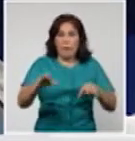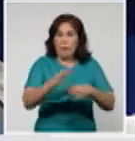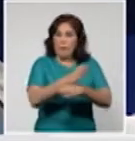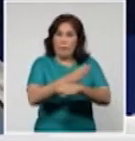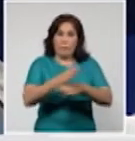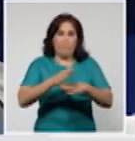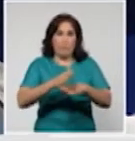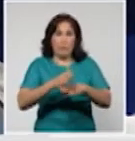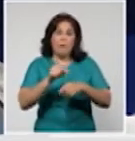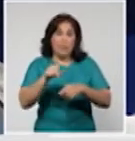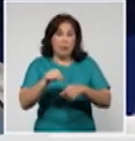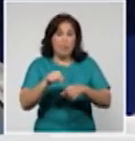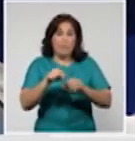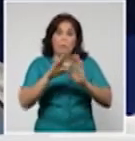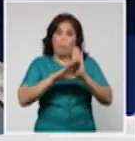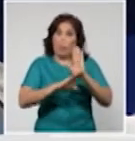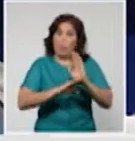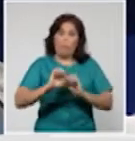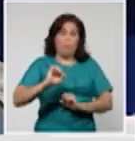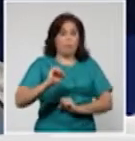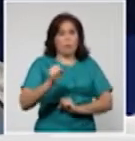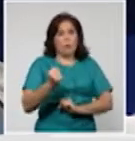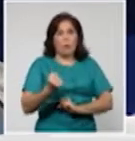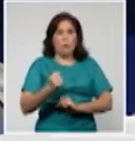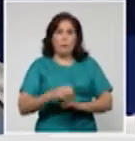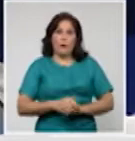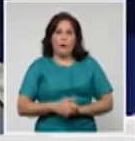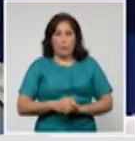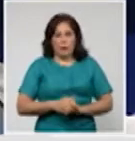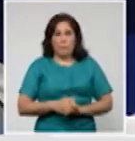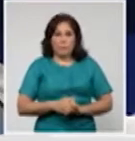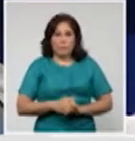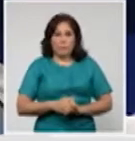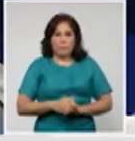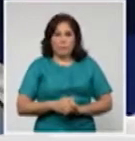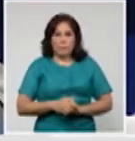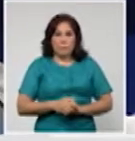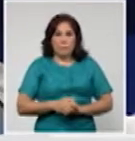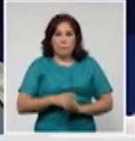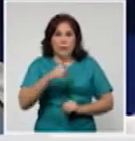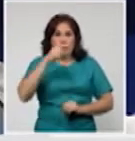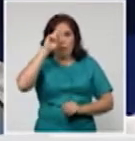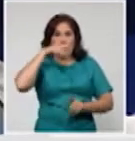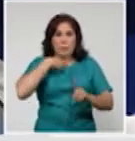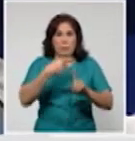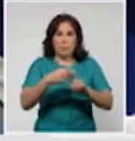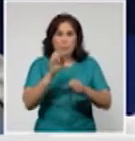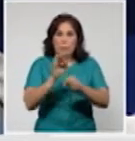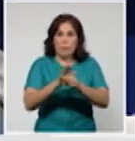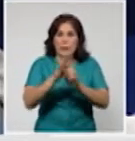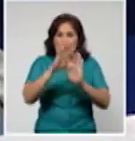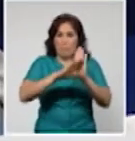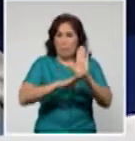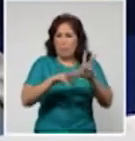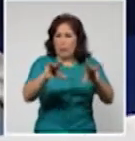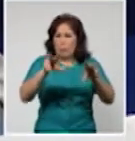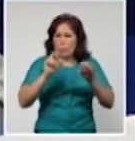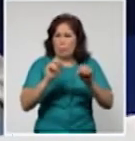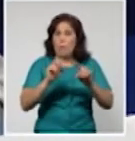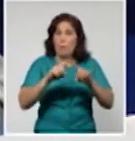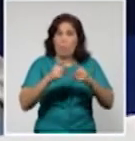has led to the new set of measures for the capital that will come into force as of September